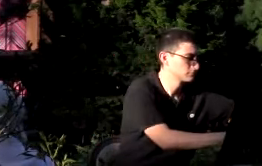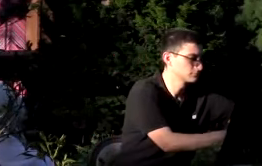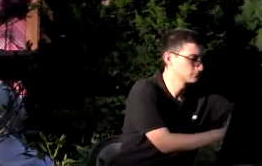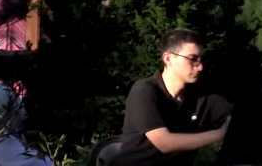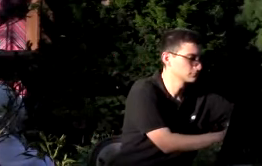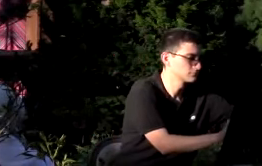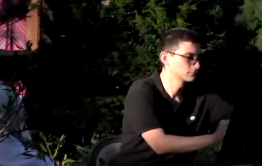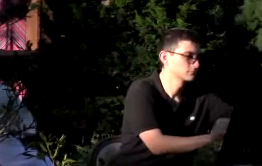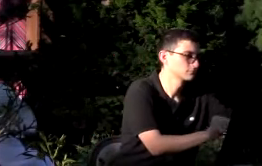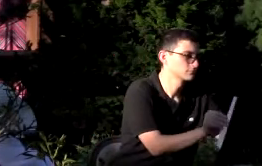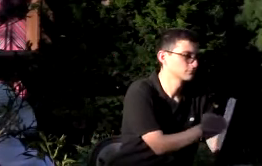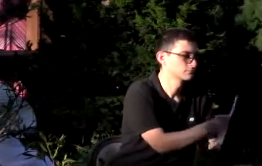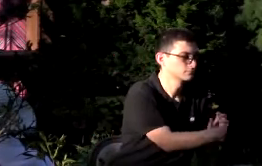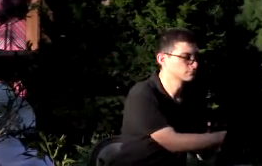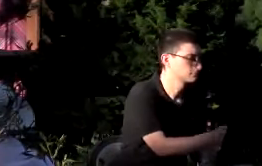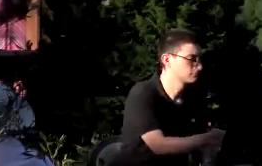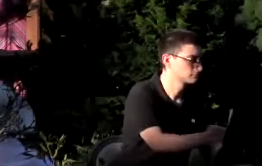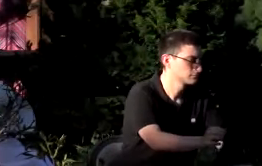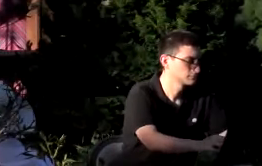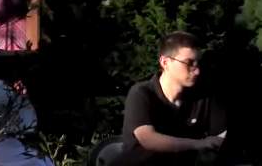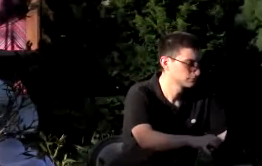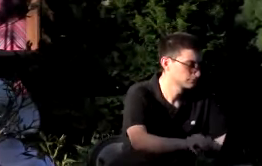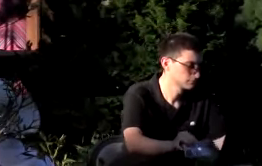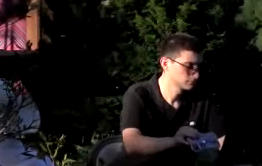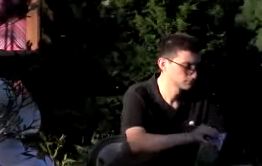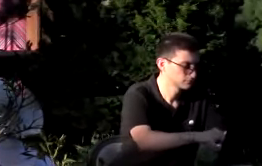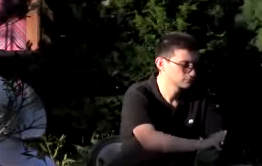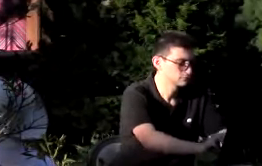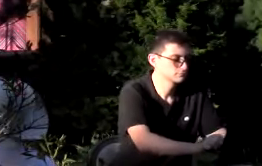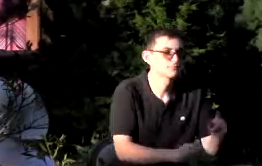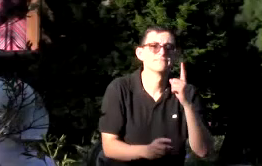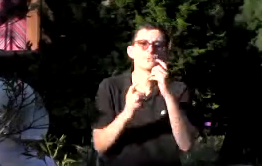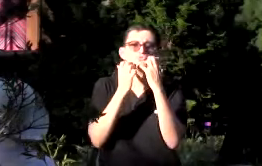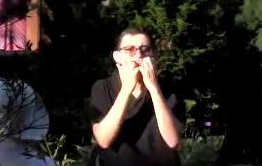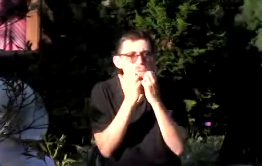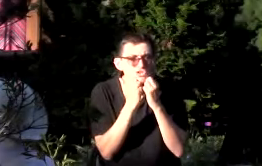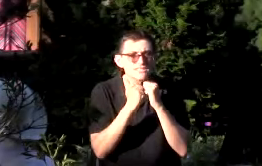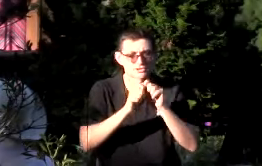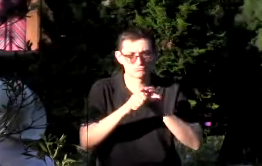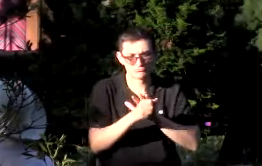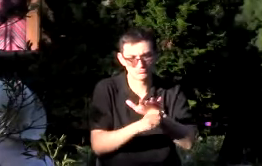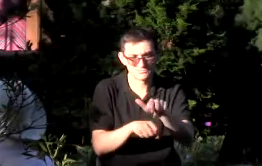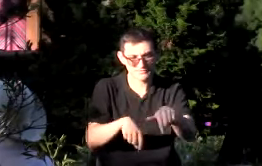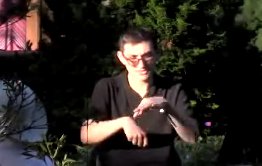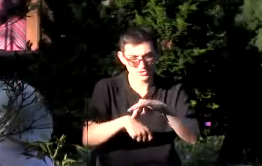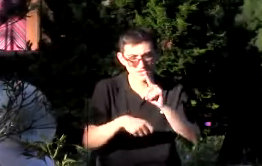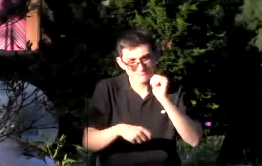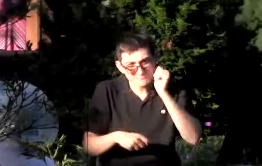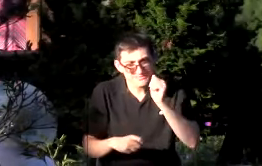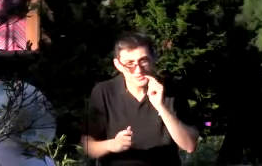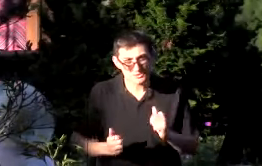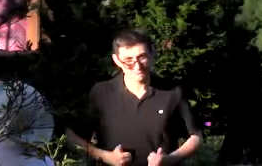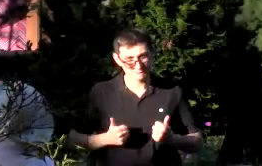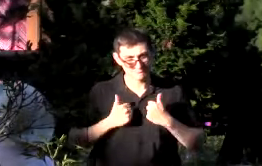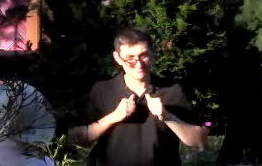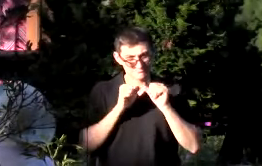within, for the world around us so filled with beauty, for the richness of this earth, which day by day sustains us. For